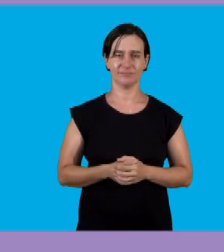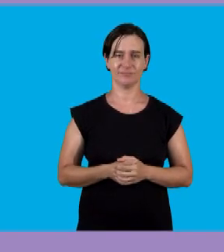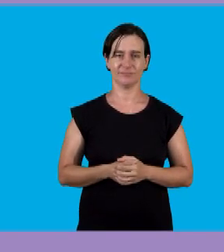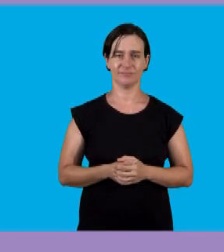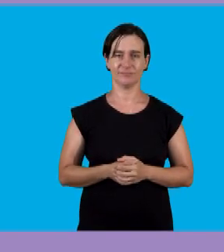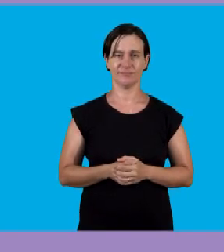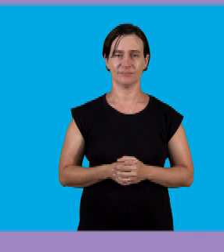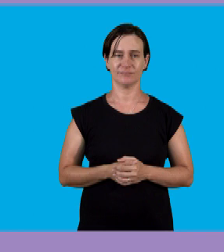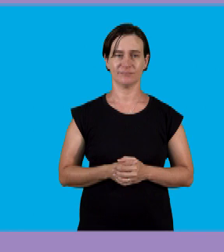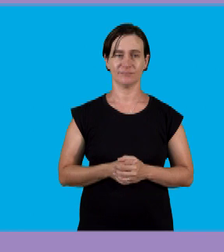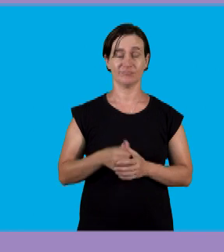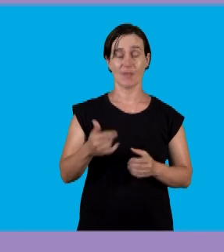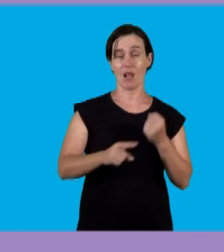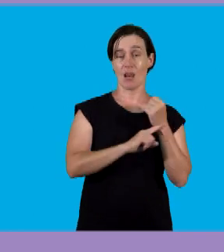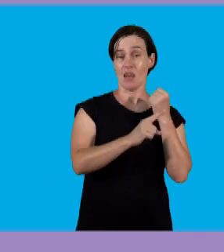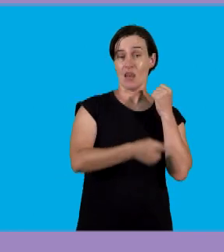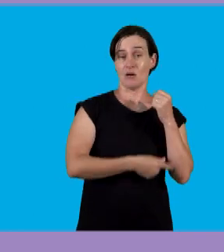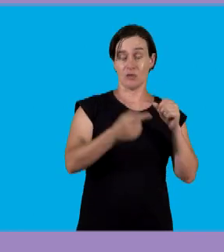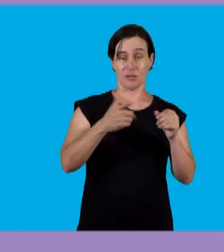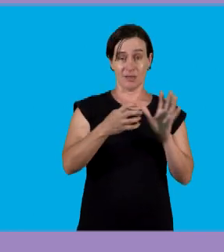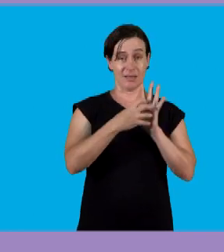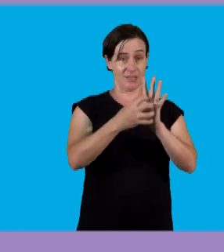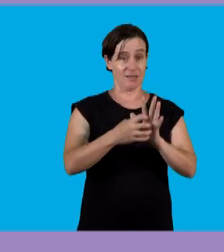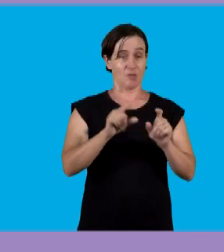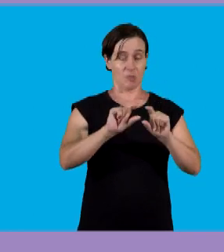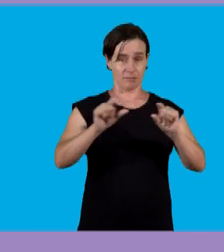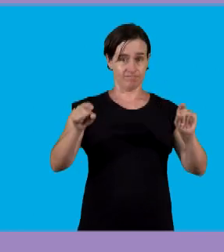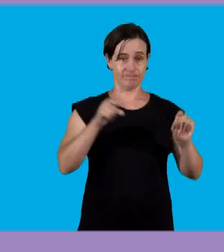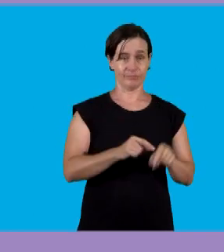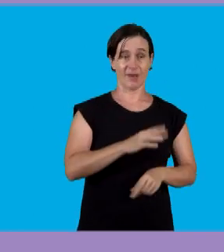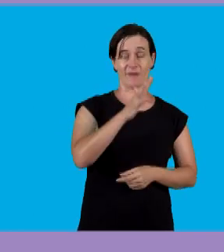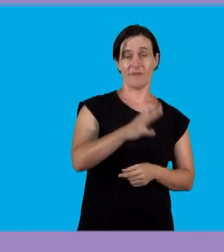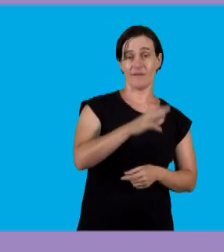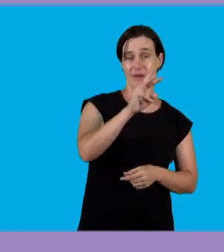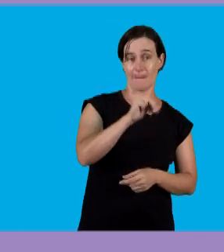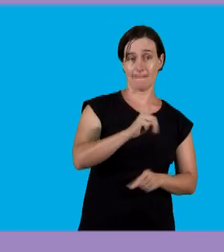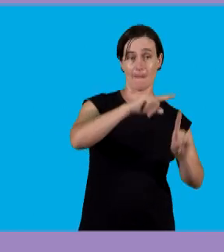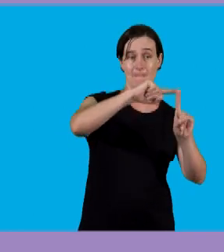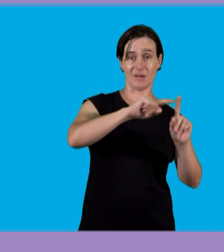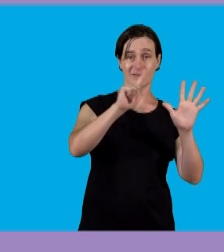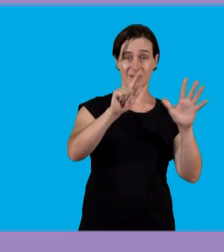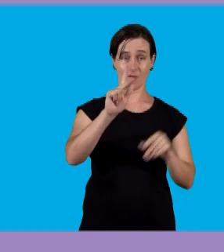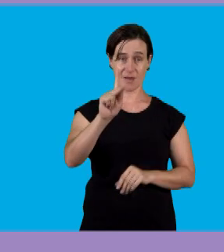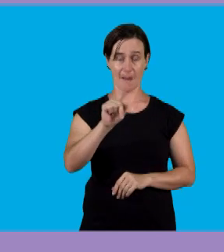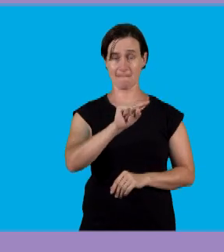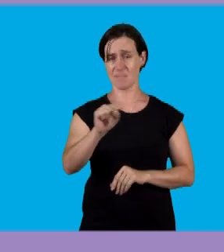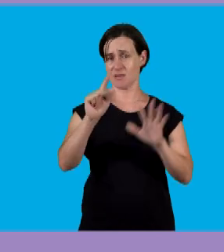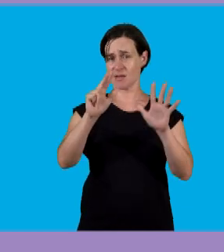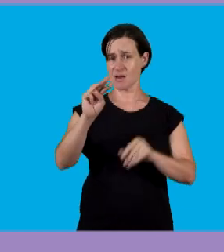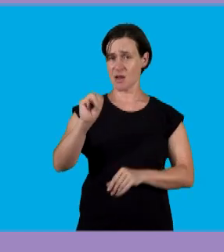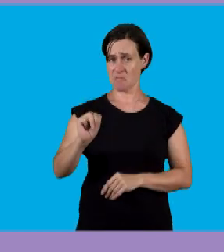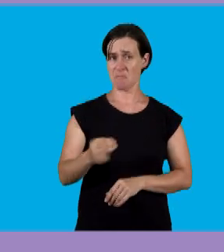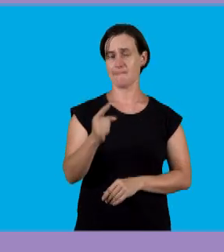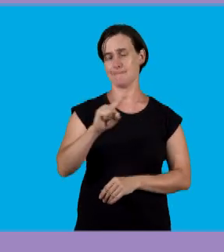Let's look at this last one here, and we are going to say there 15m plus 7k minus